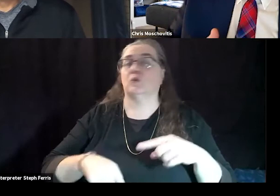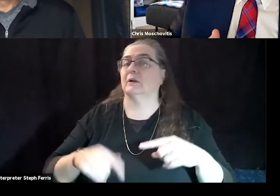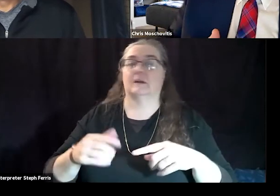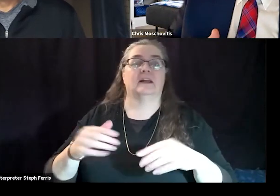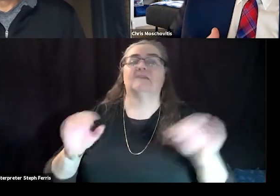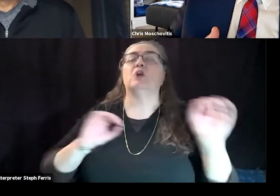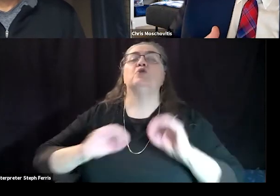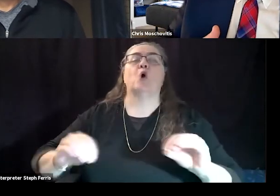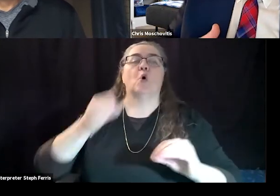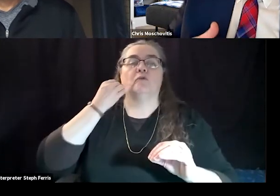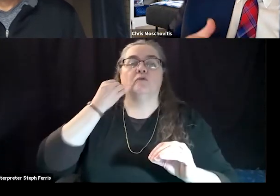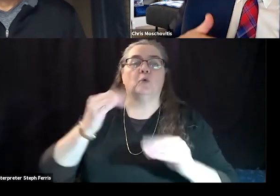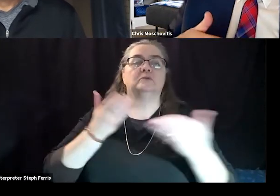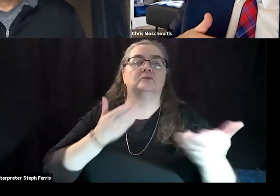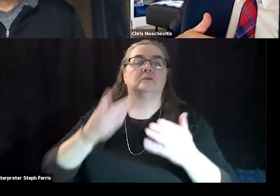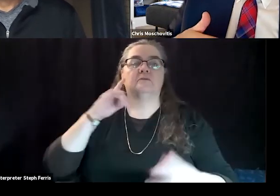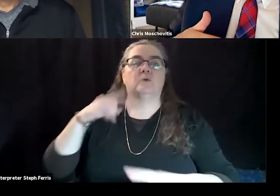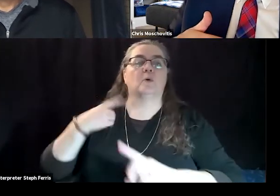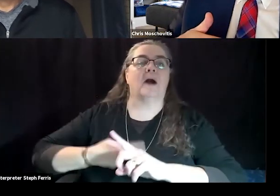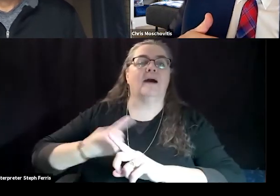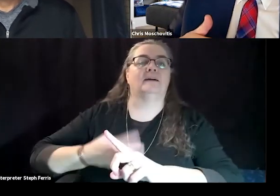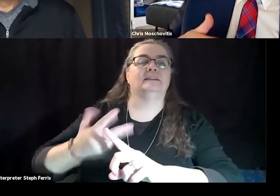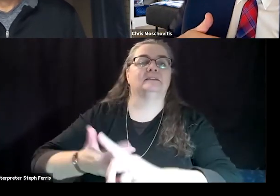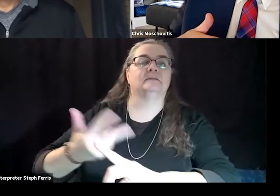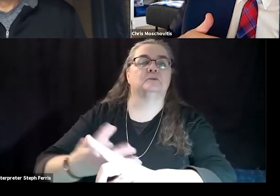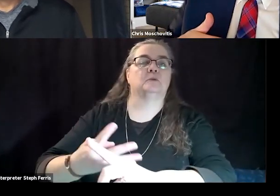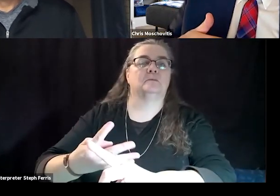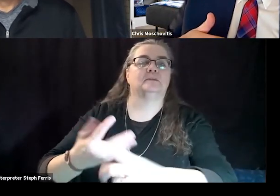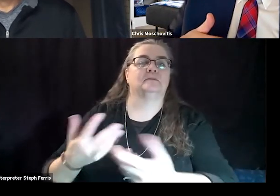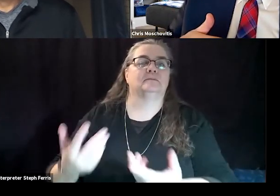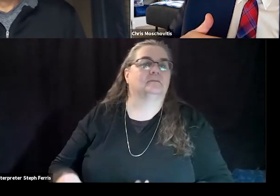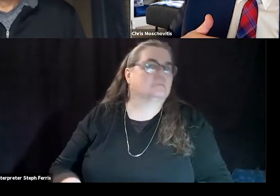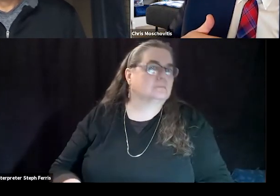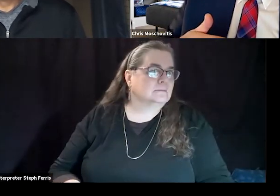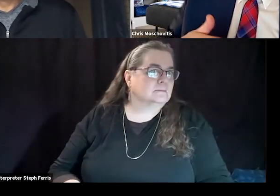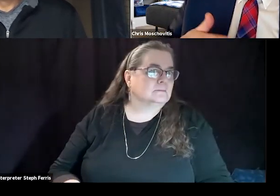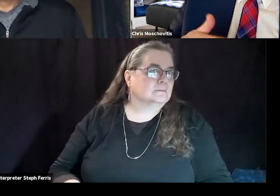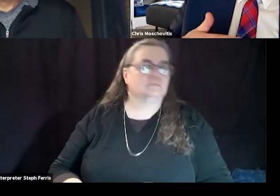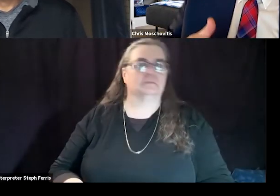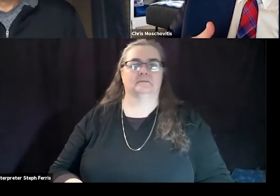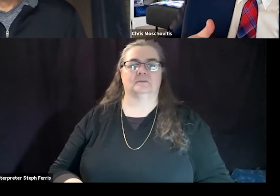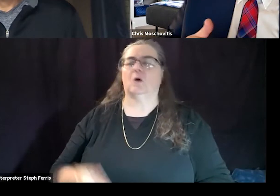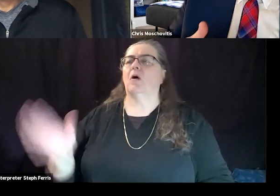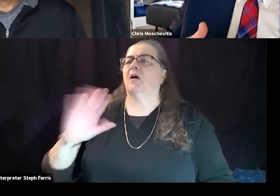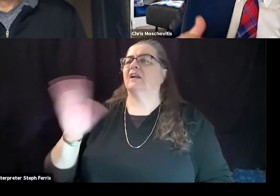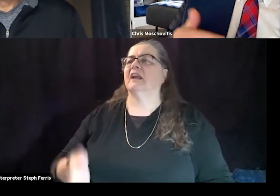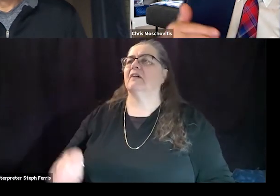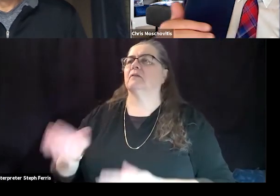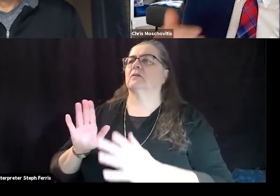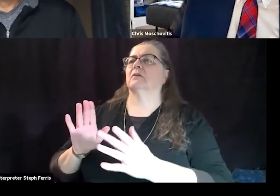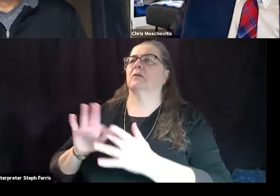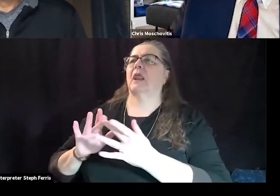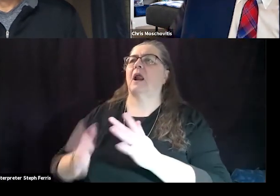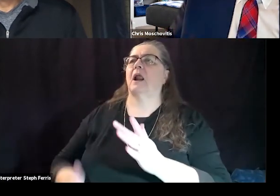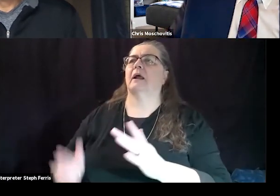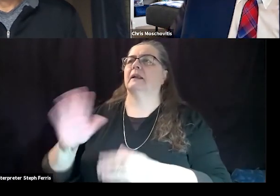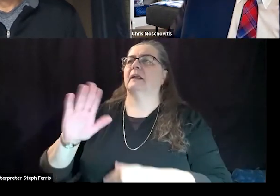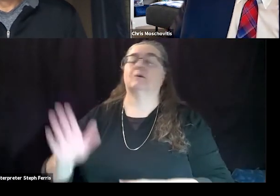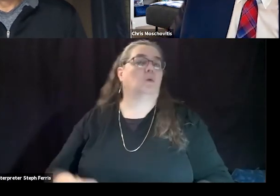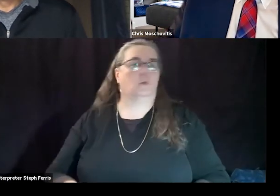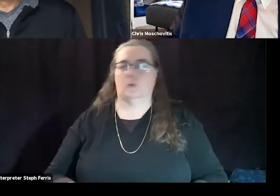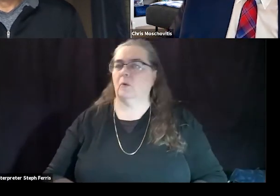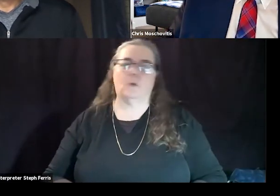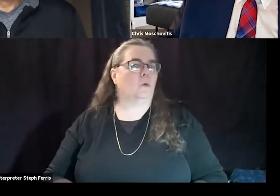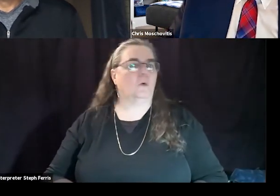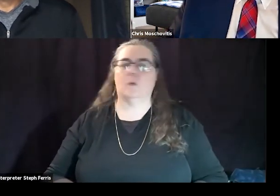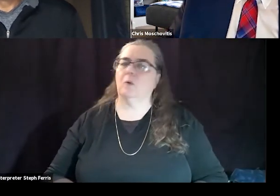not days. So how can you lose connectivity? Oh, trust me, you can lose connectivity. So you need to think long